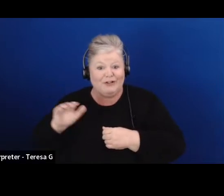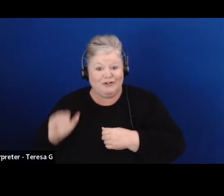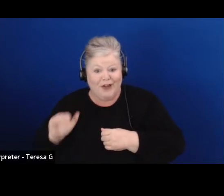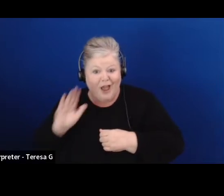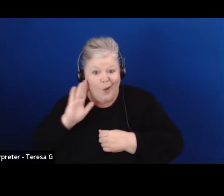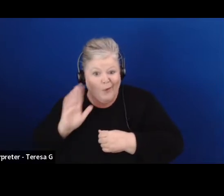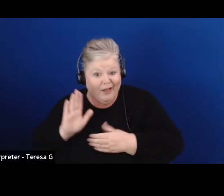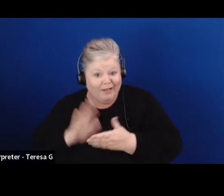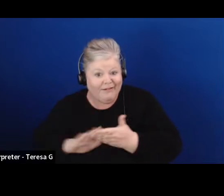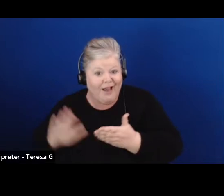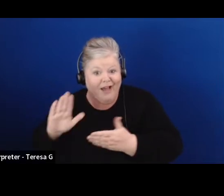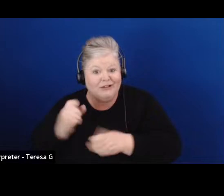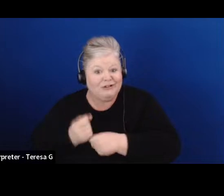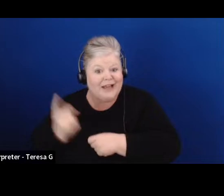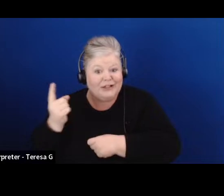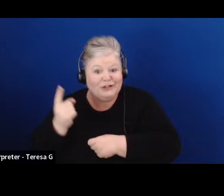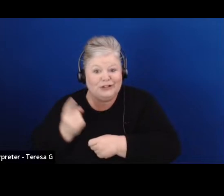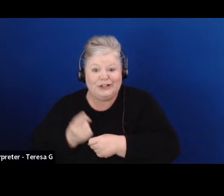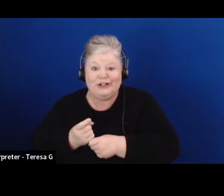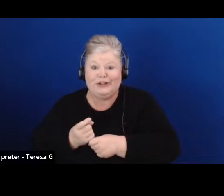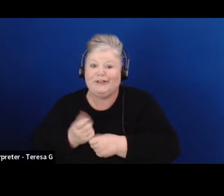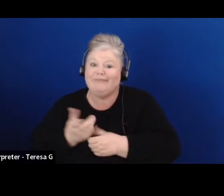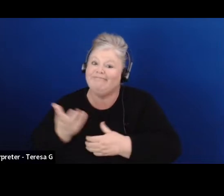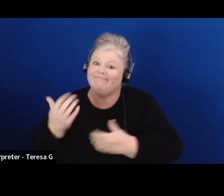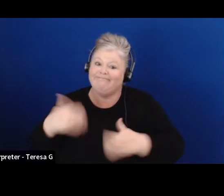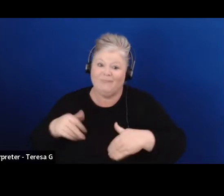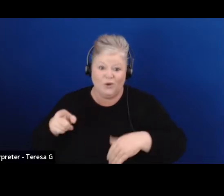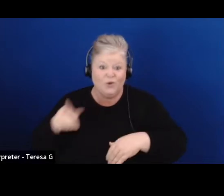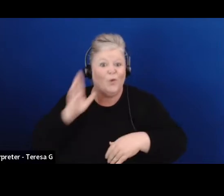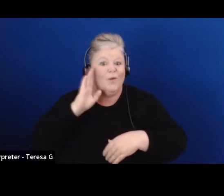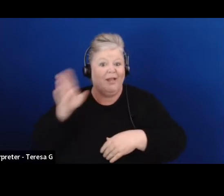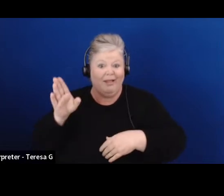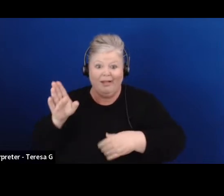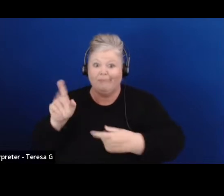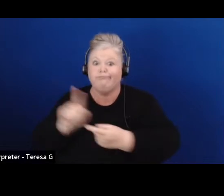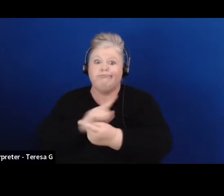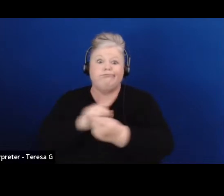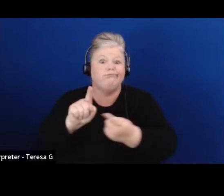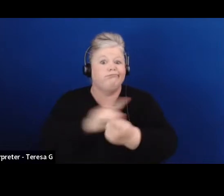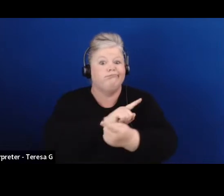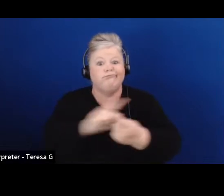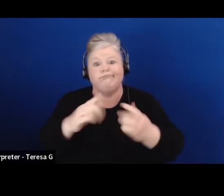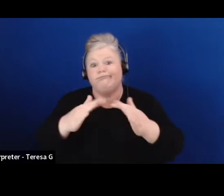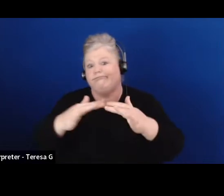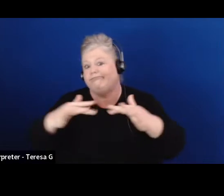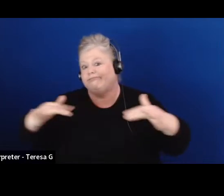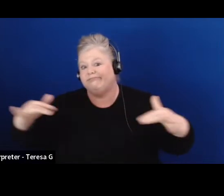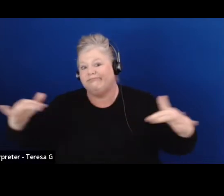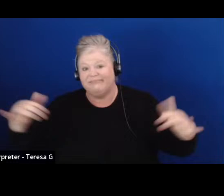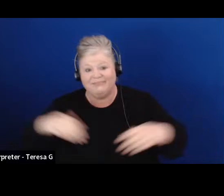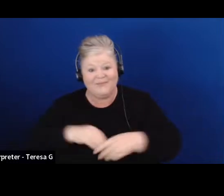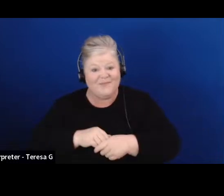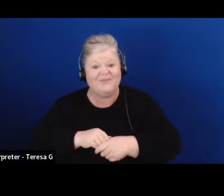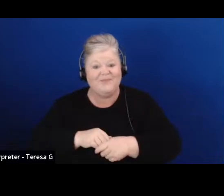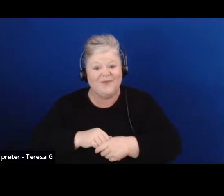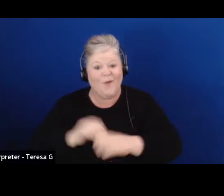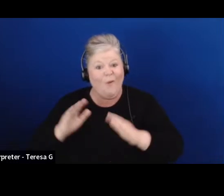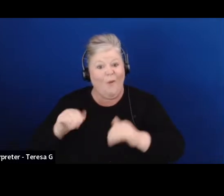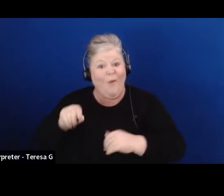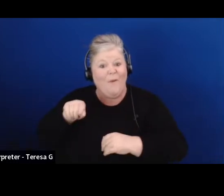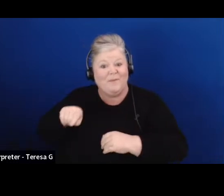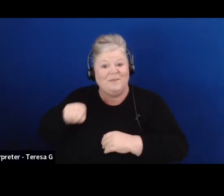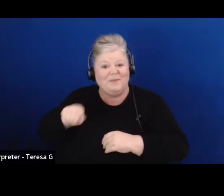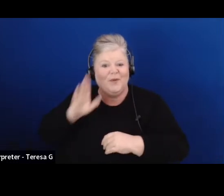or so, and she's going to be meeting with all kinds of different people that I hope she is going to be